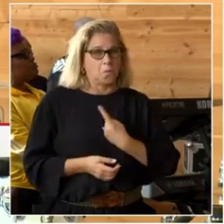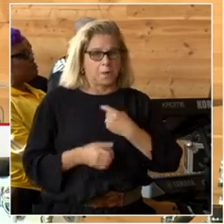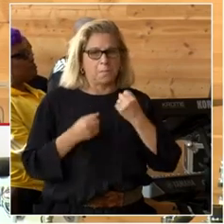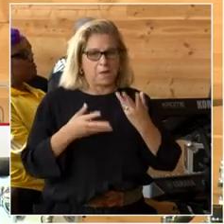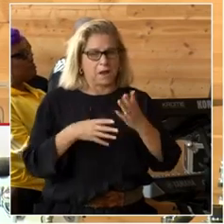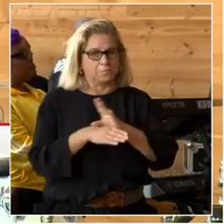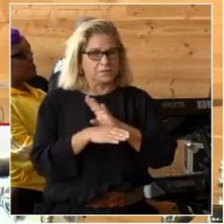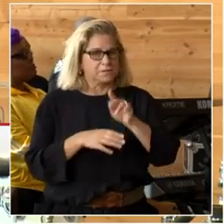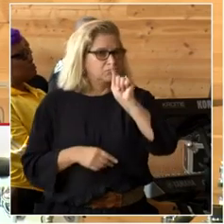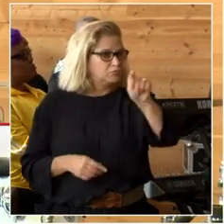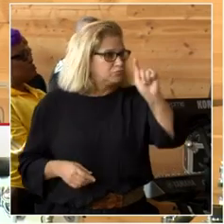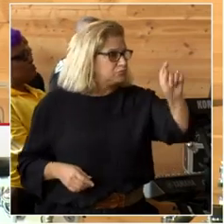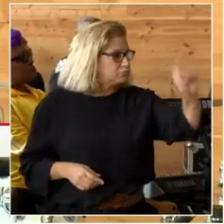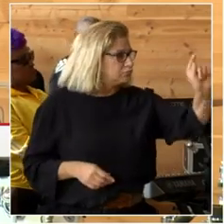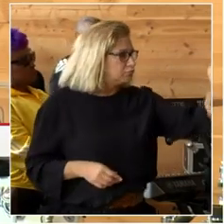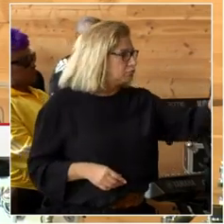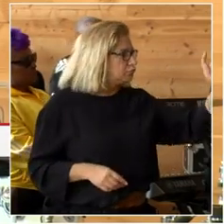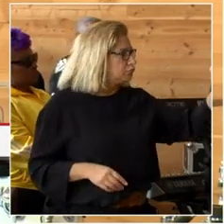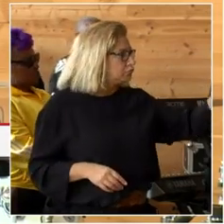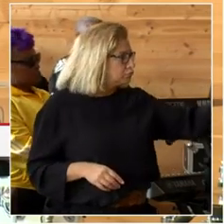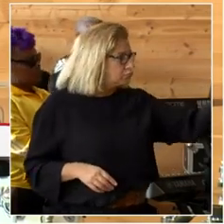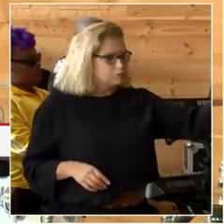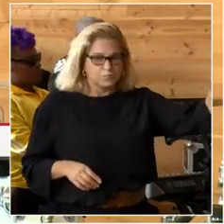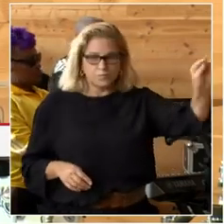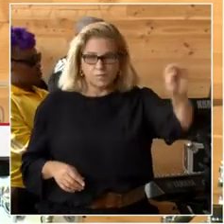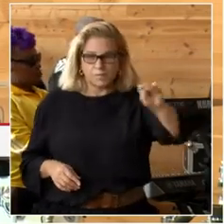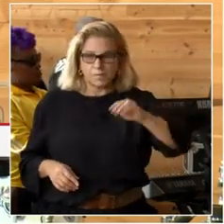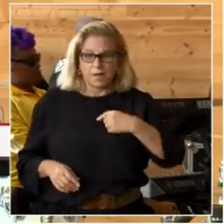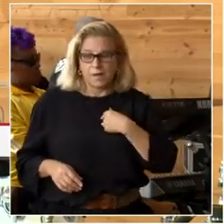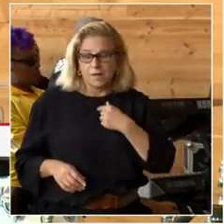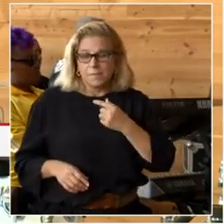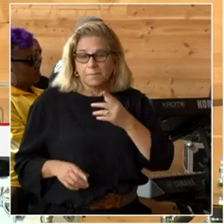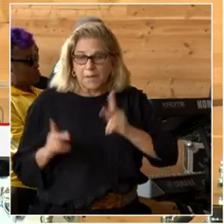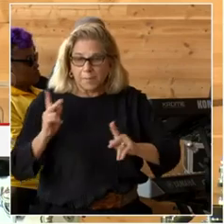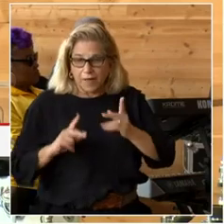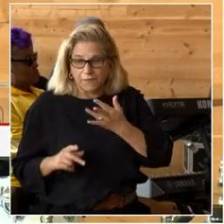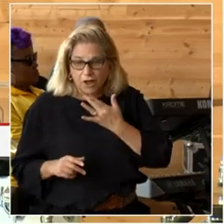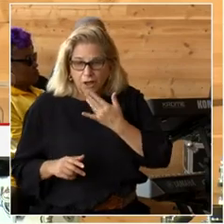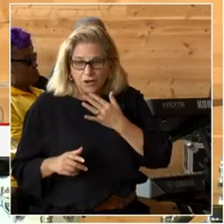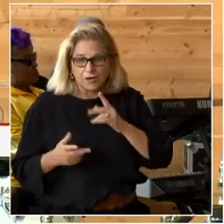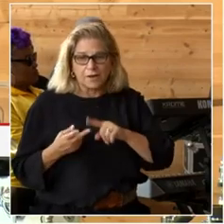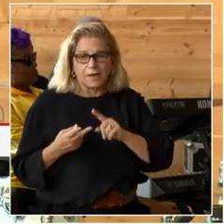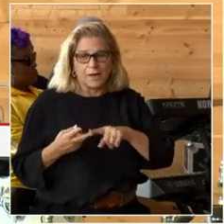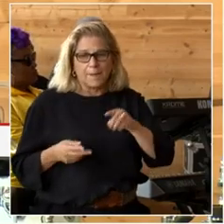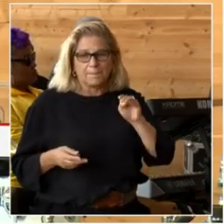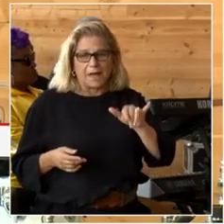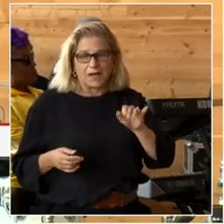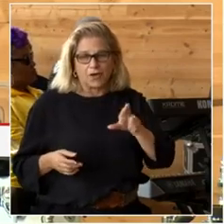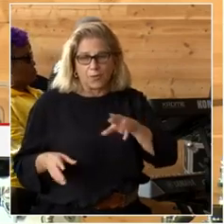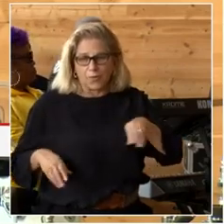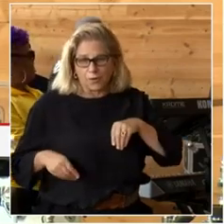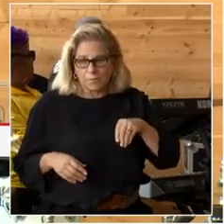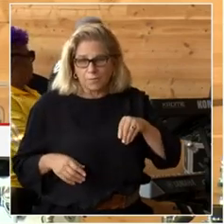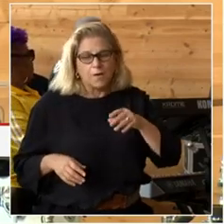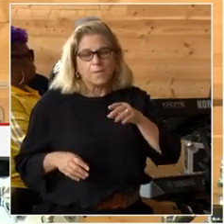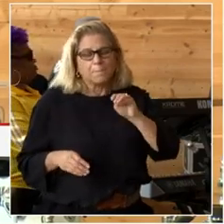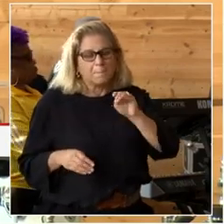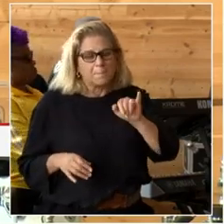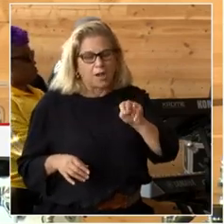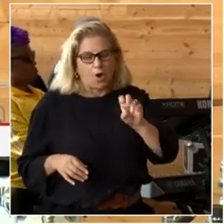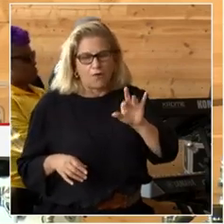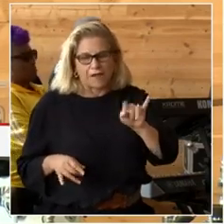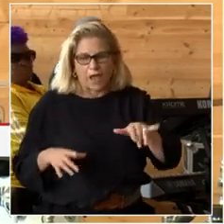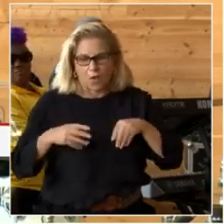beauty industry, women of color, minority-owned brands who want to take advantage of a multi-billion-dollar